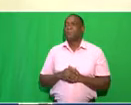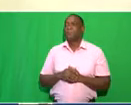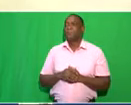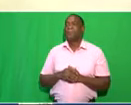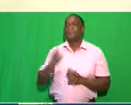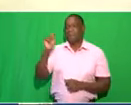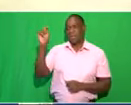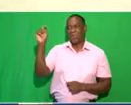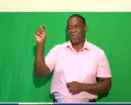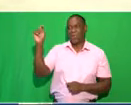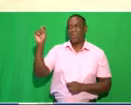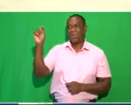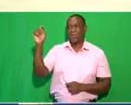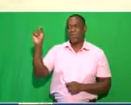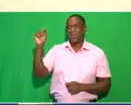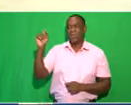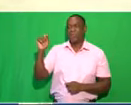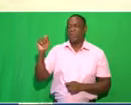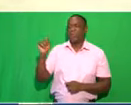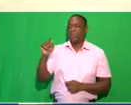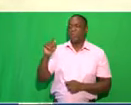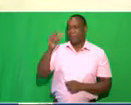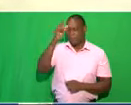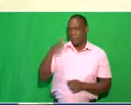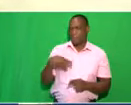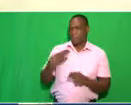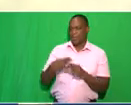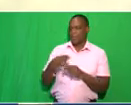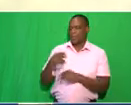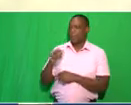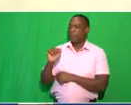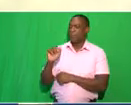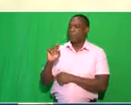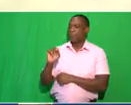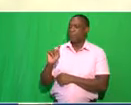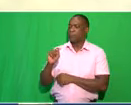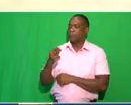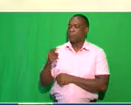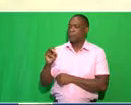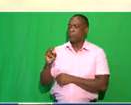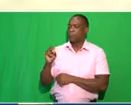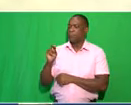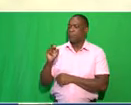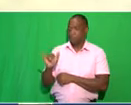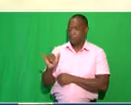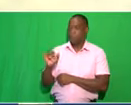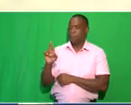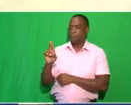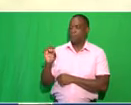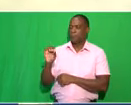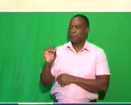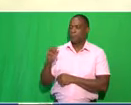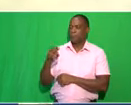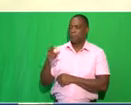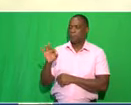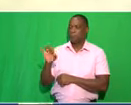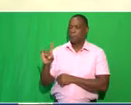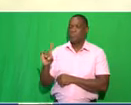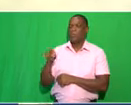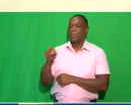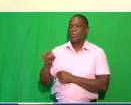Tobago. Mr. Anthony Rochford, he will be joining us virtually. He is the school supervisor to